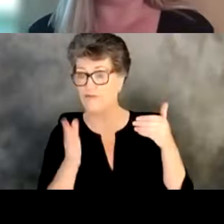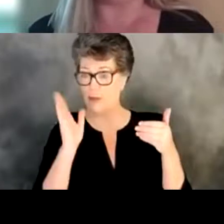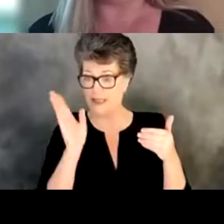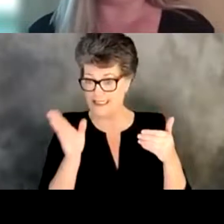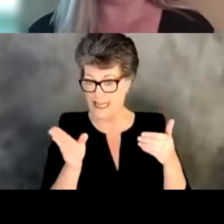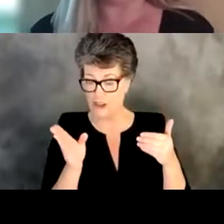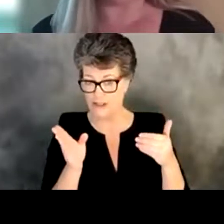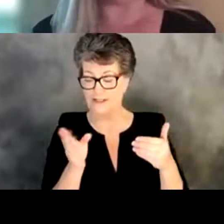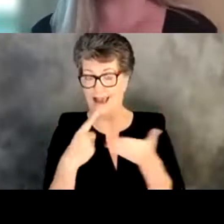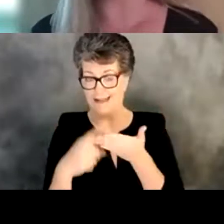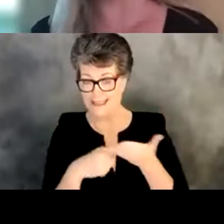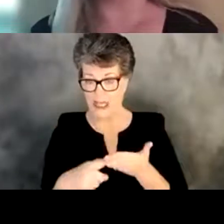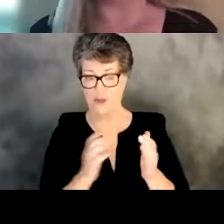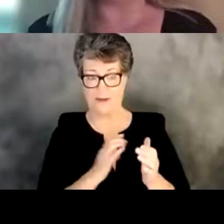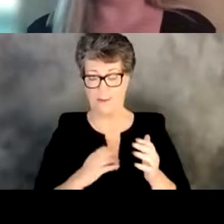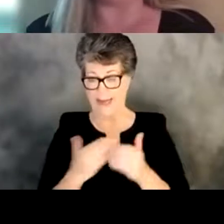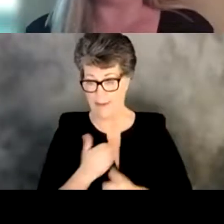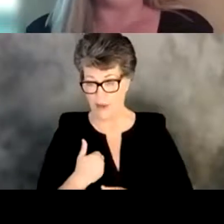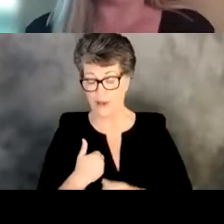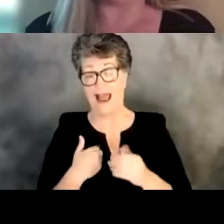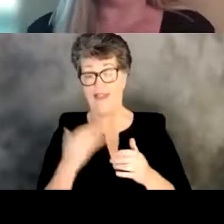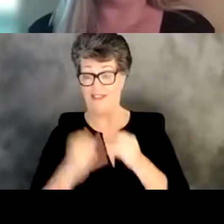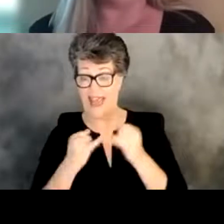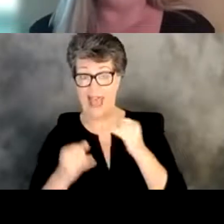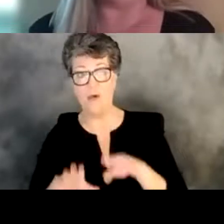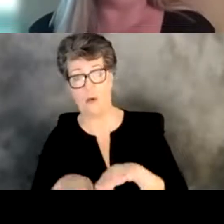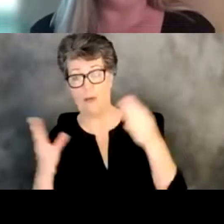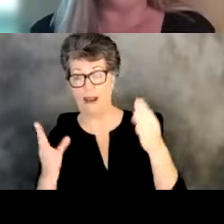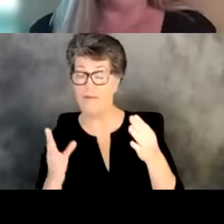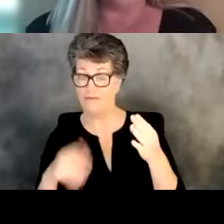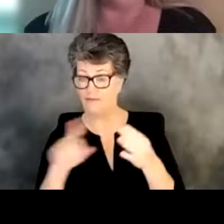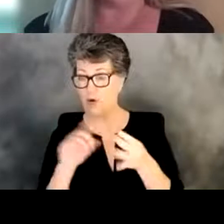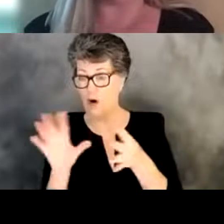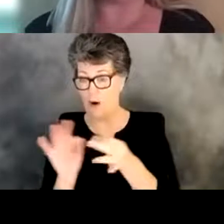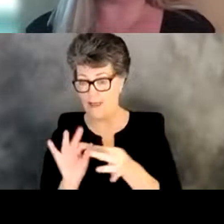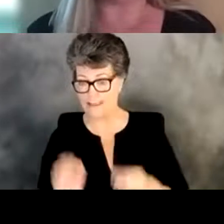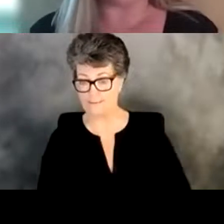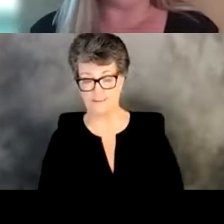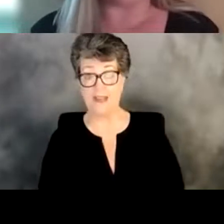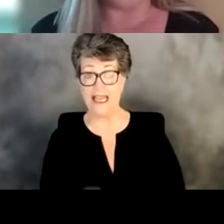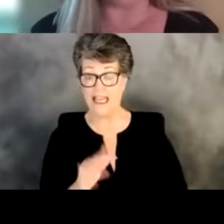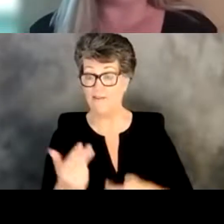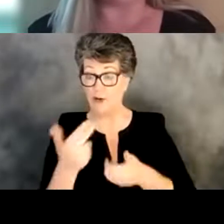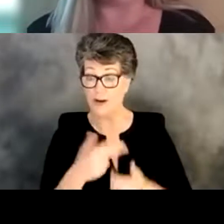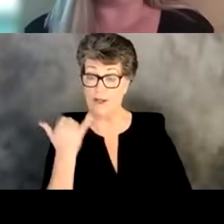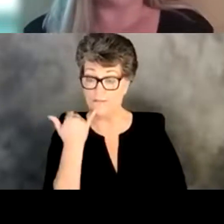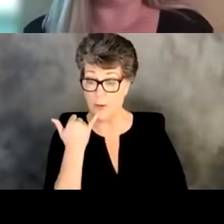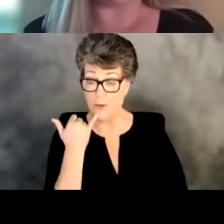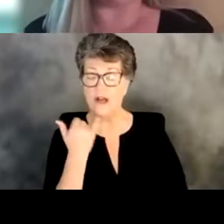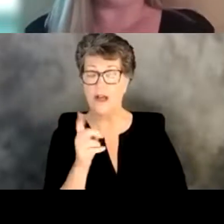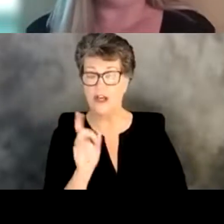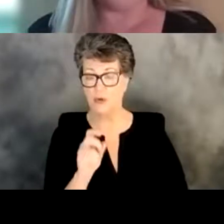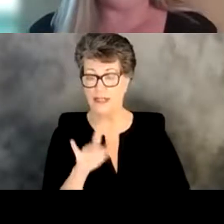and discussion among committee members, and we'll open it up at the end to hear from all of you. If you're joining by phone, you will need to